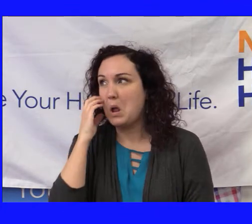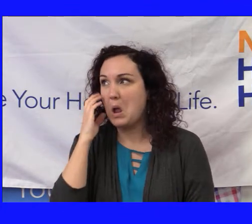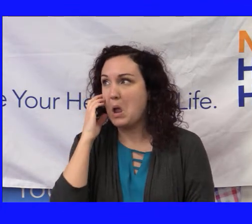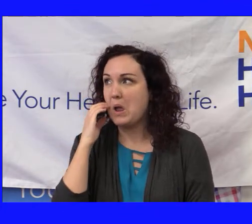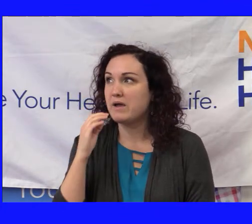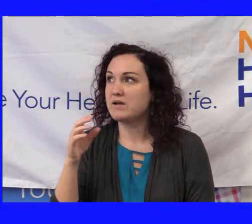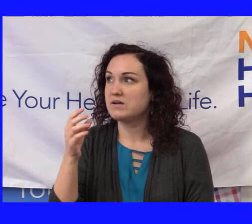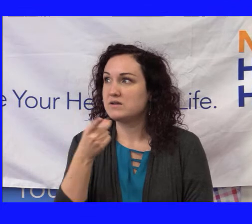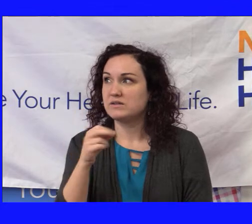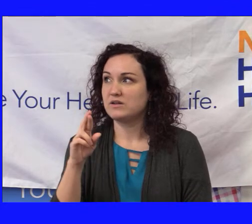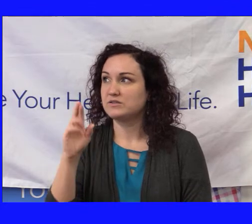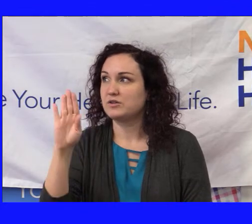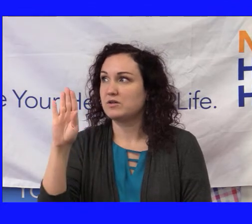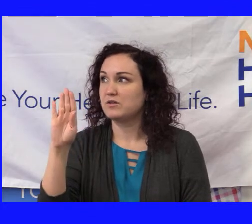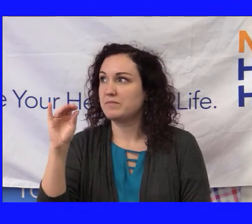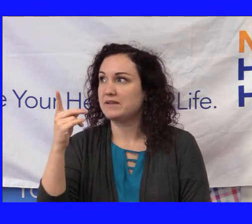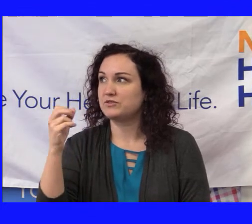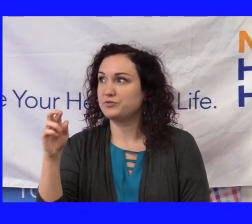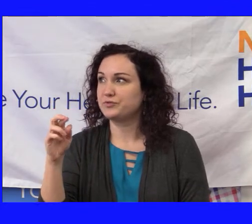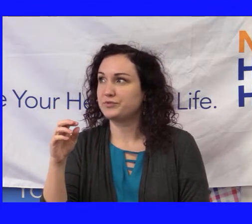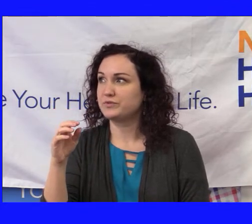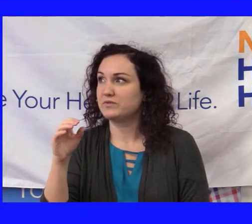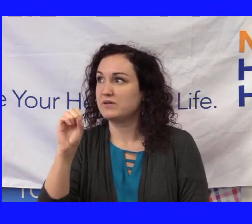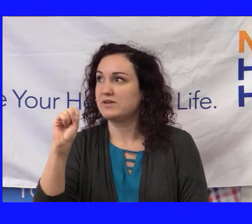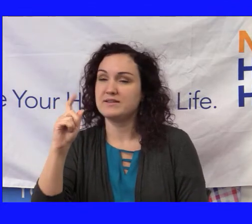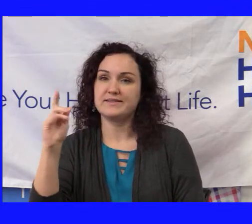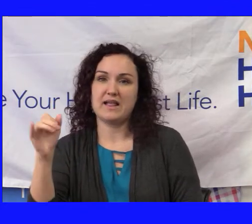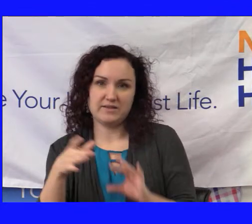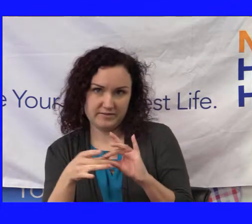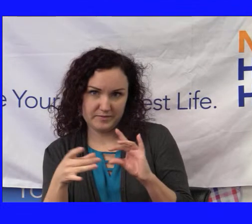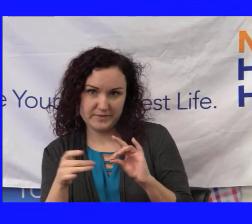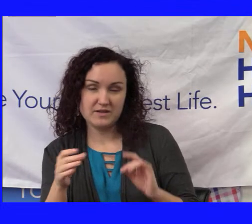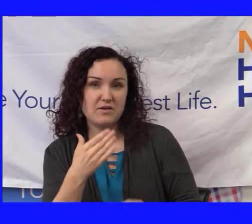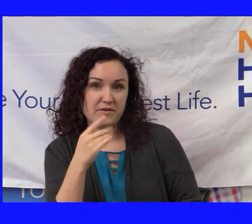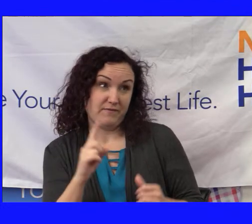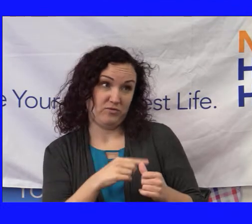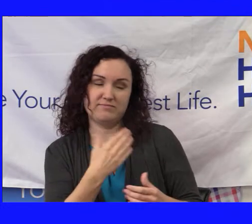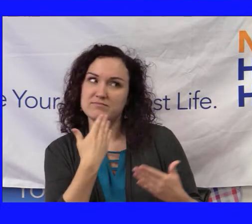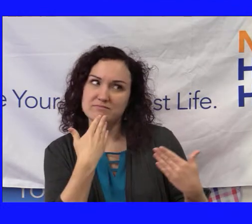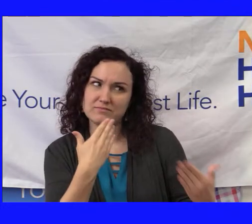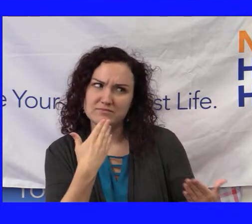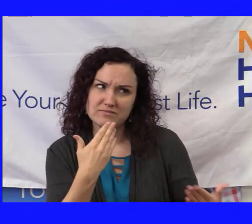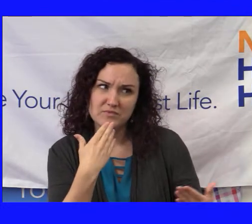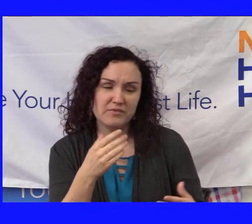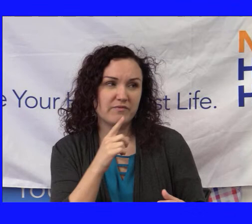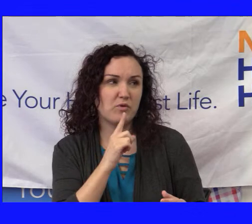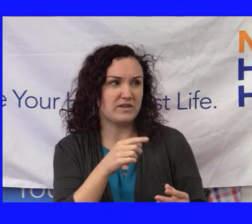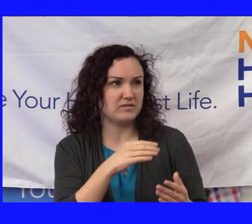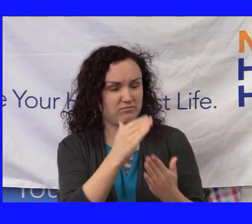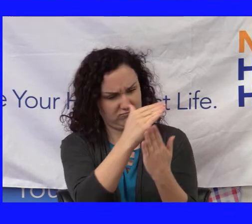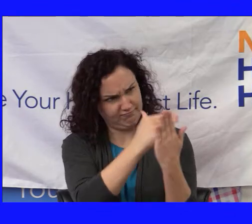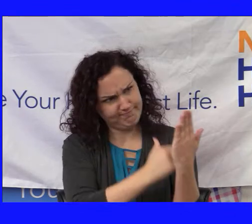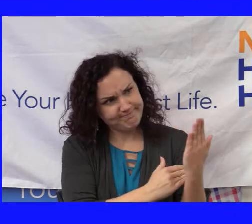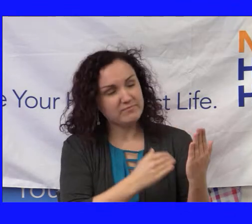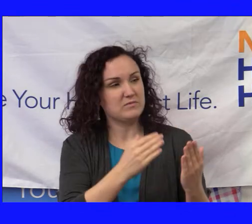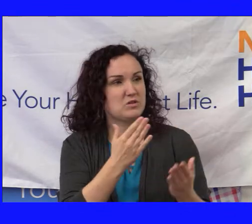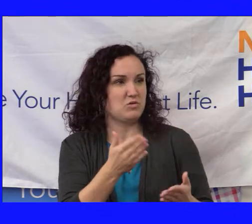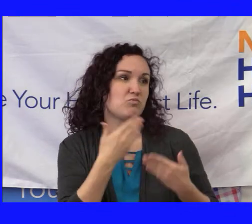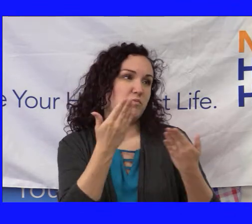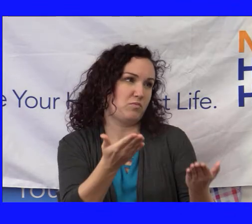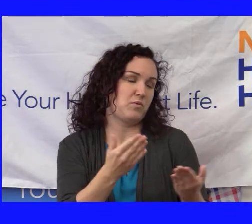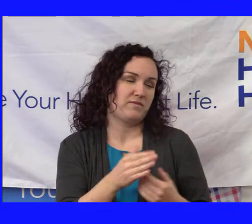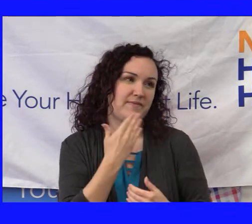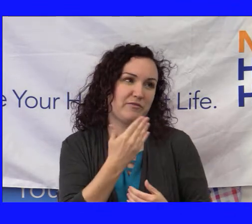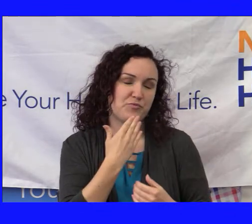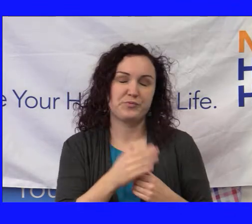Dr. Badner, first, I want to thank you for this comprehensive report. This